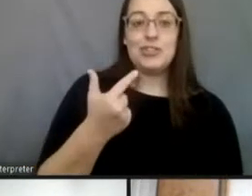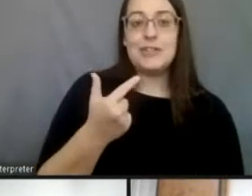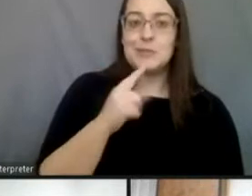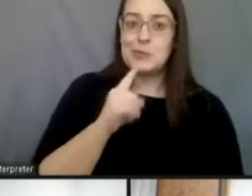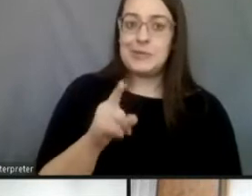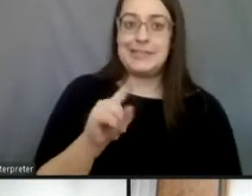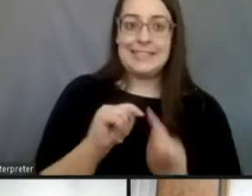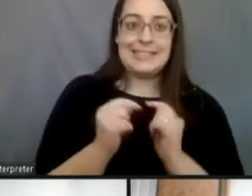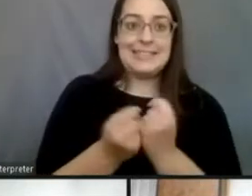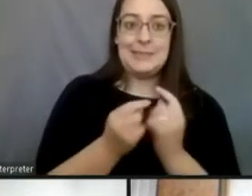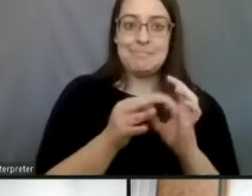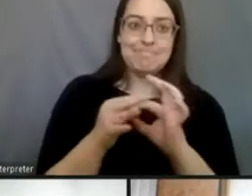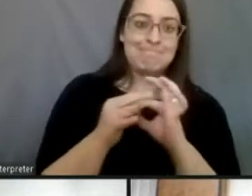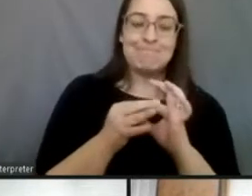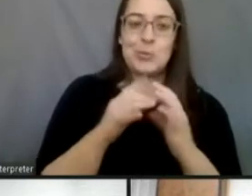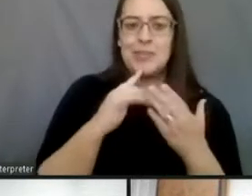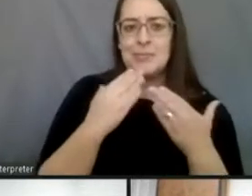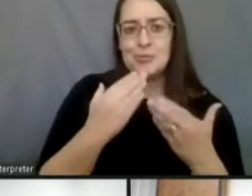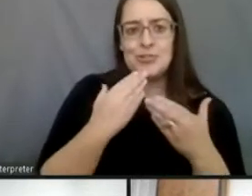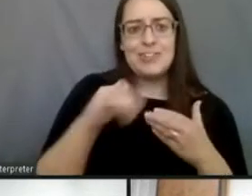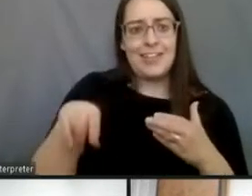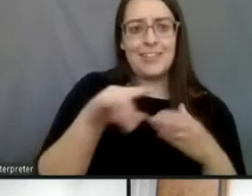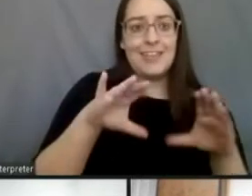So couldn't appreciate that group more.